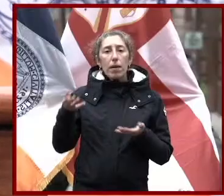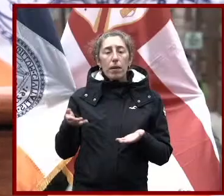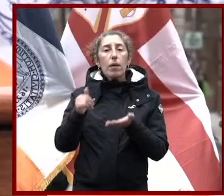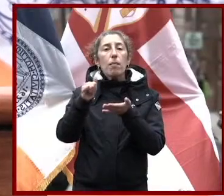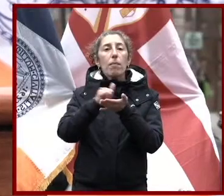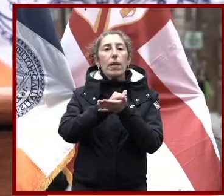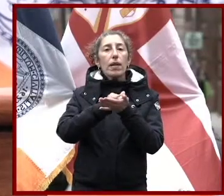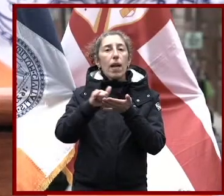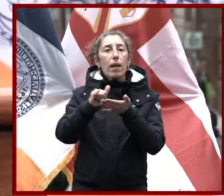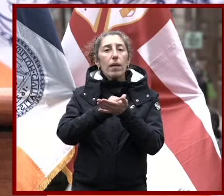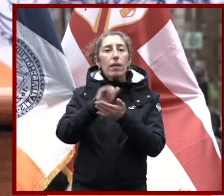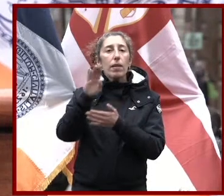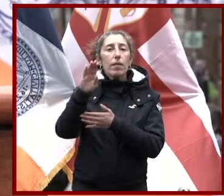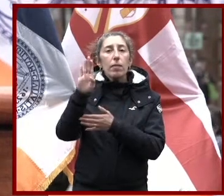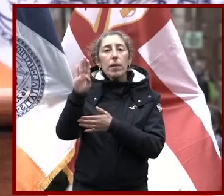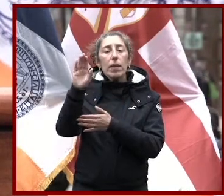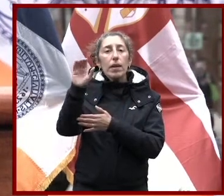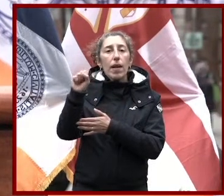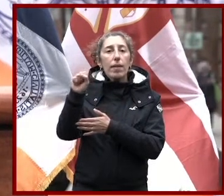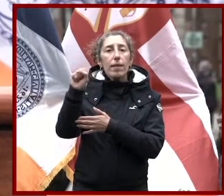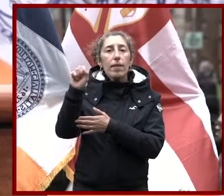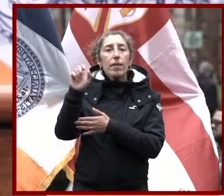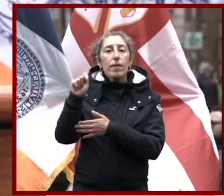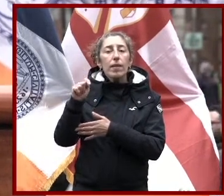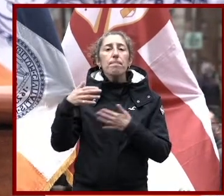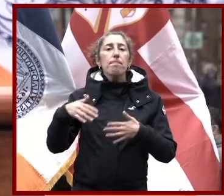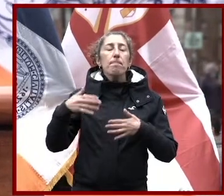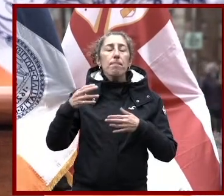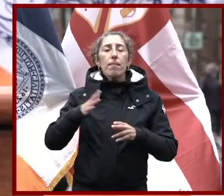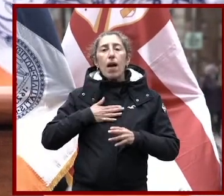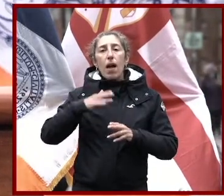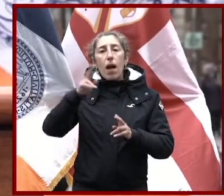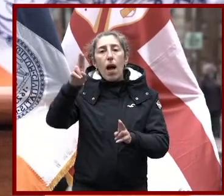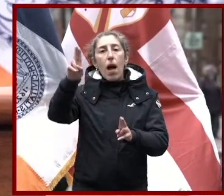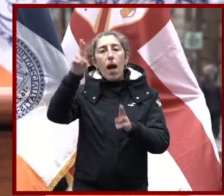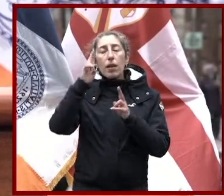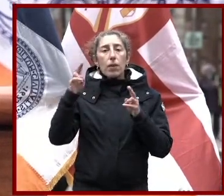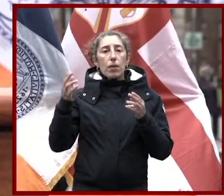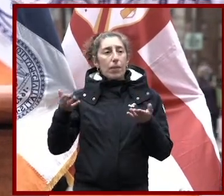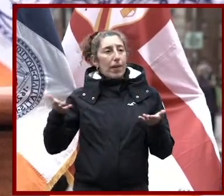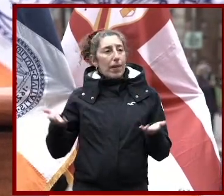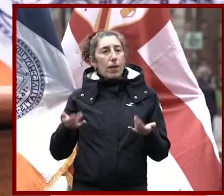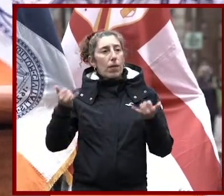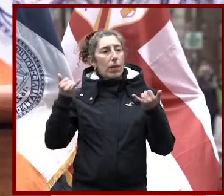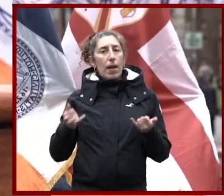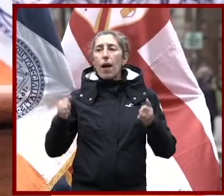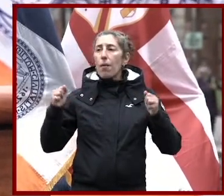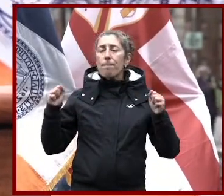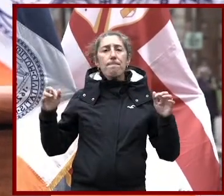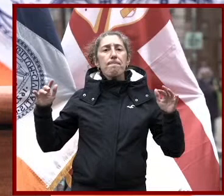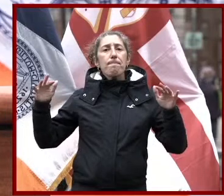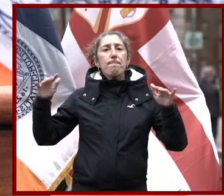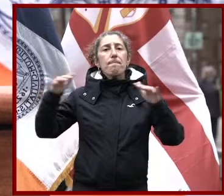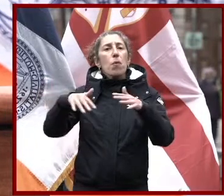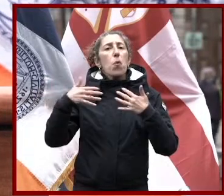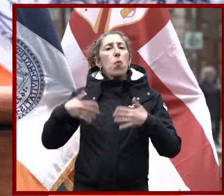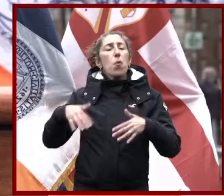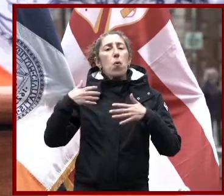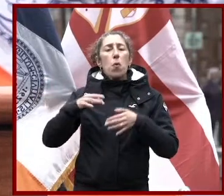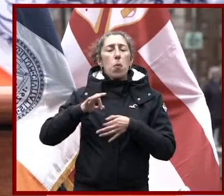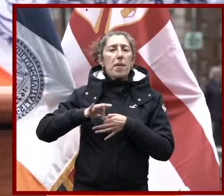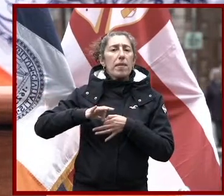and I feel so moved and honored to be here today. Not only because it's an honor to be a part of this